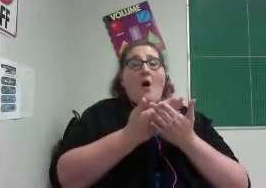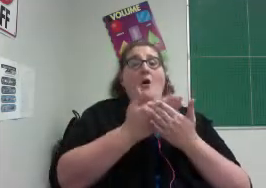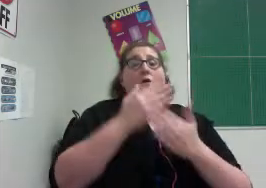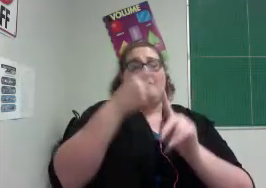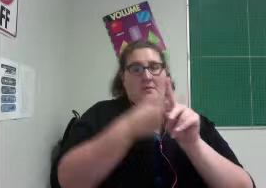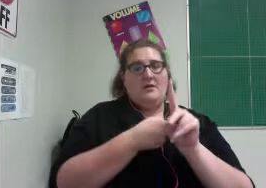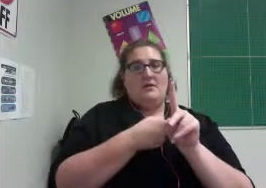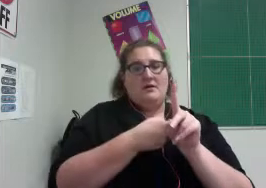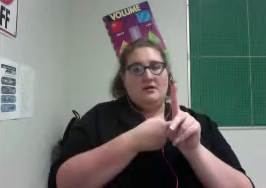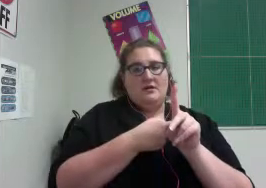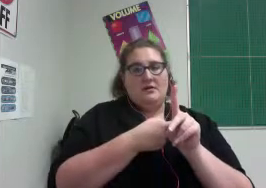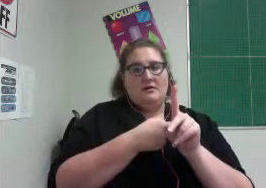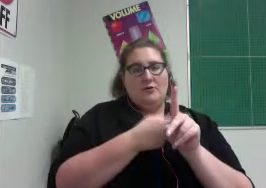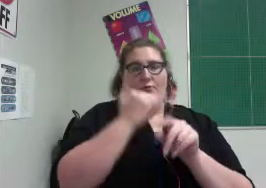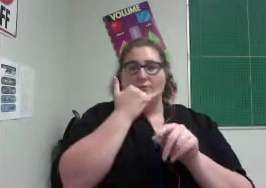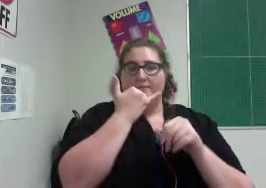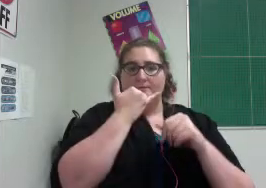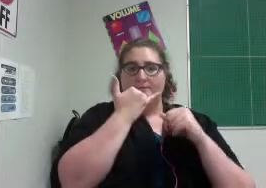All months.